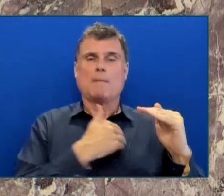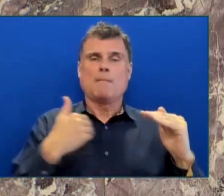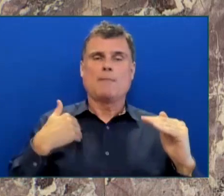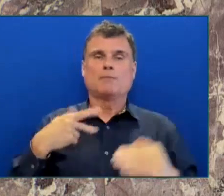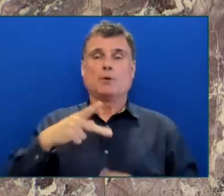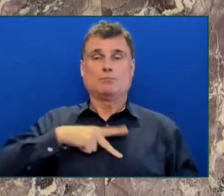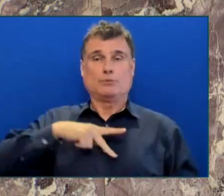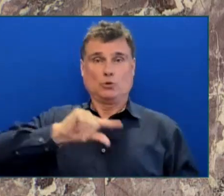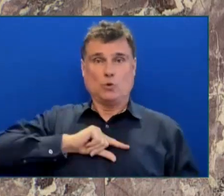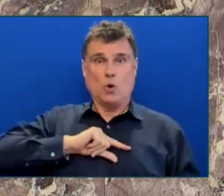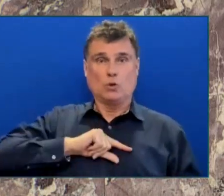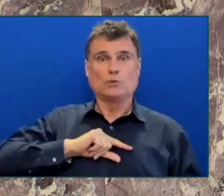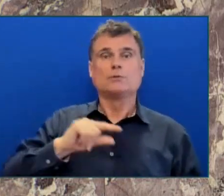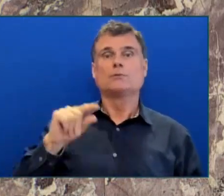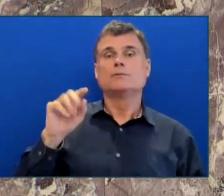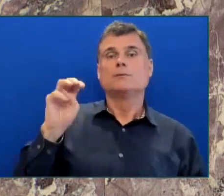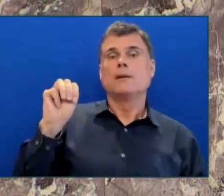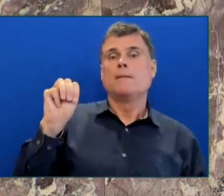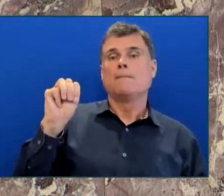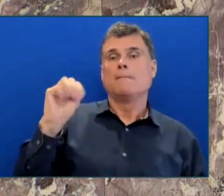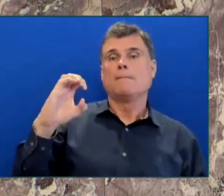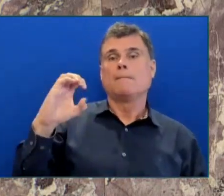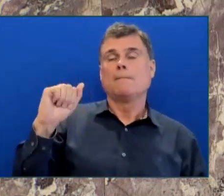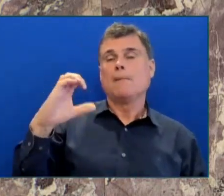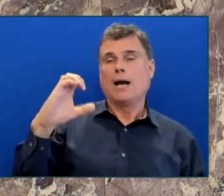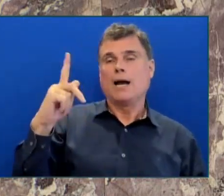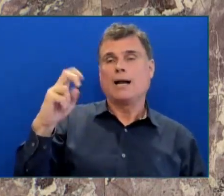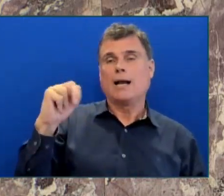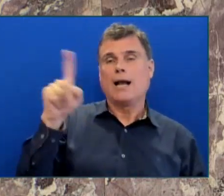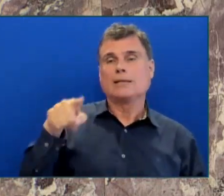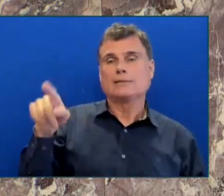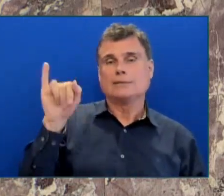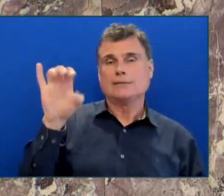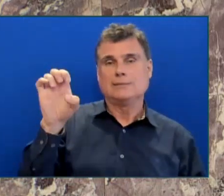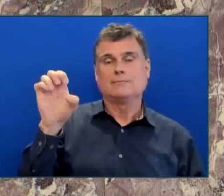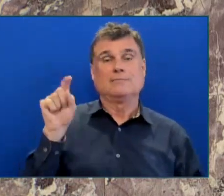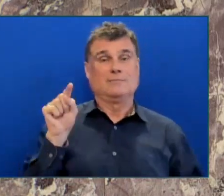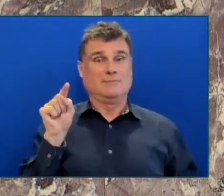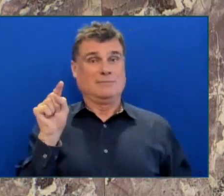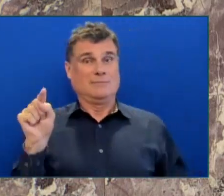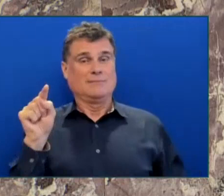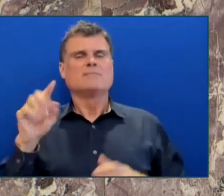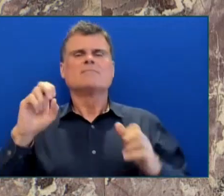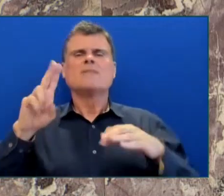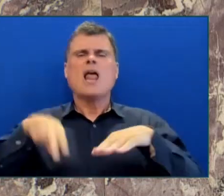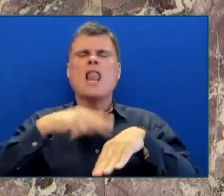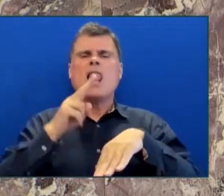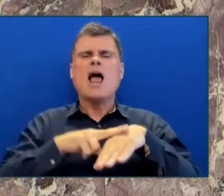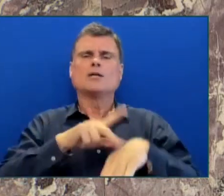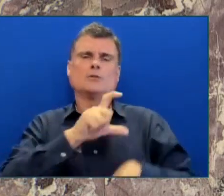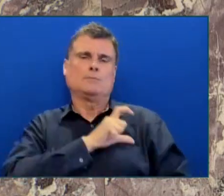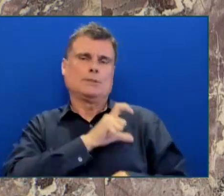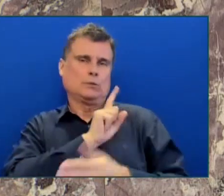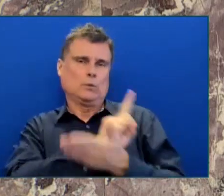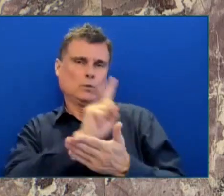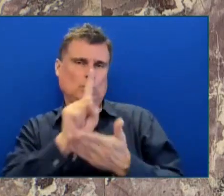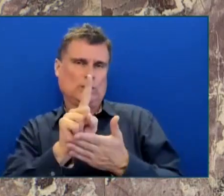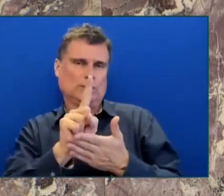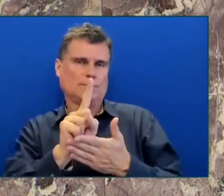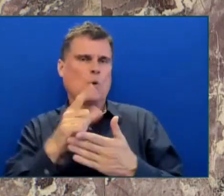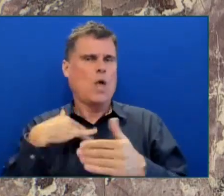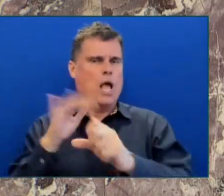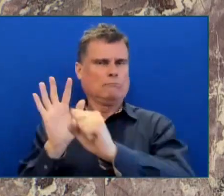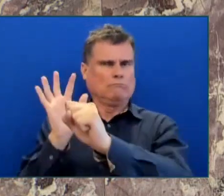are advocating for a more collaborative approach and a more integrated effort amongst all police services, social